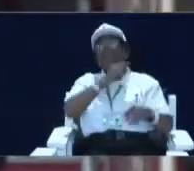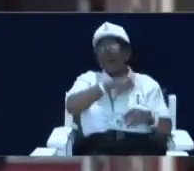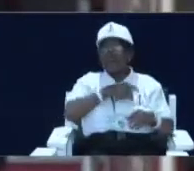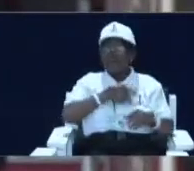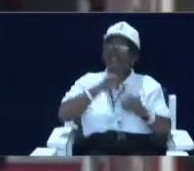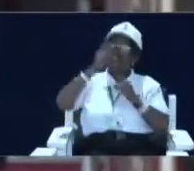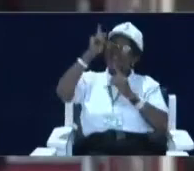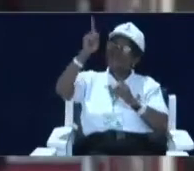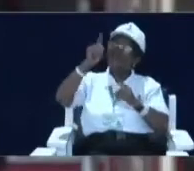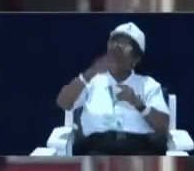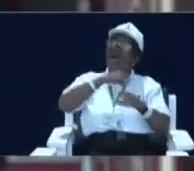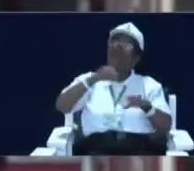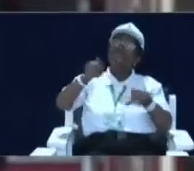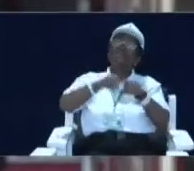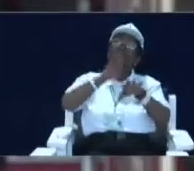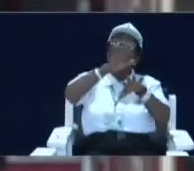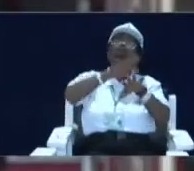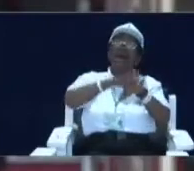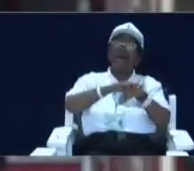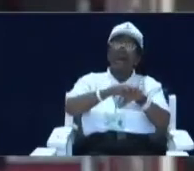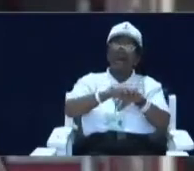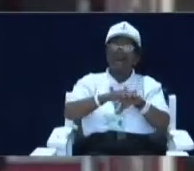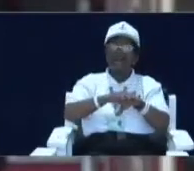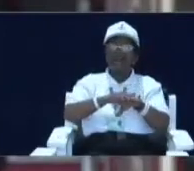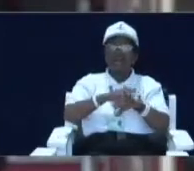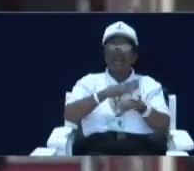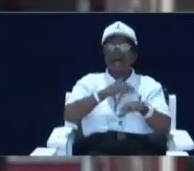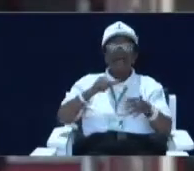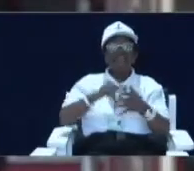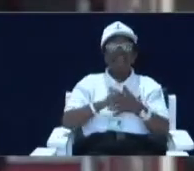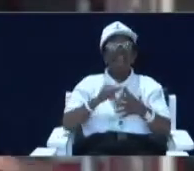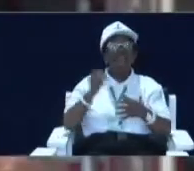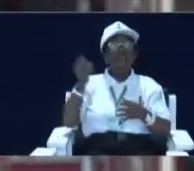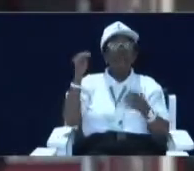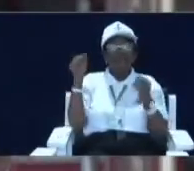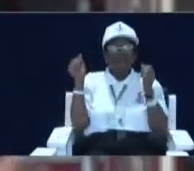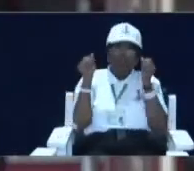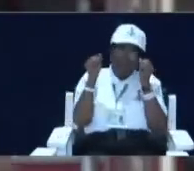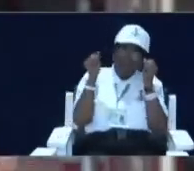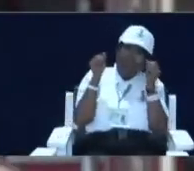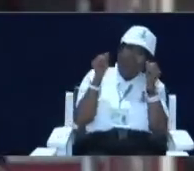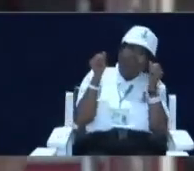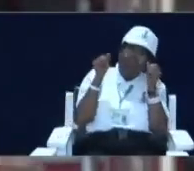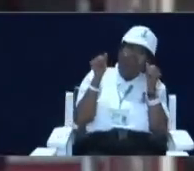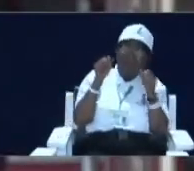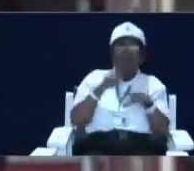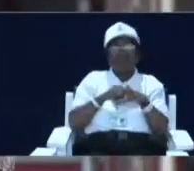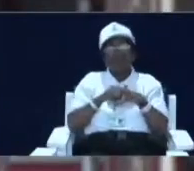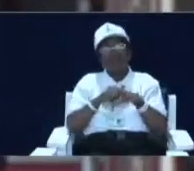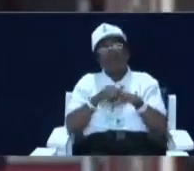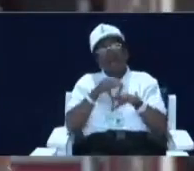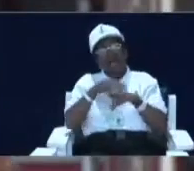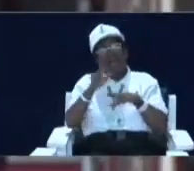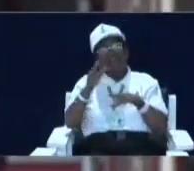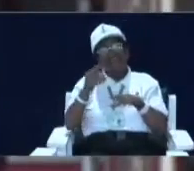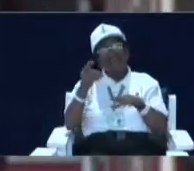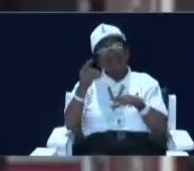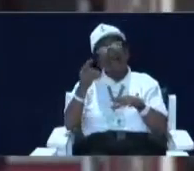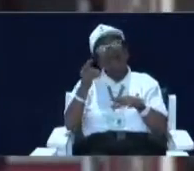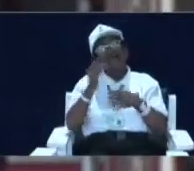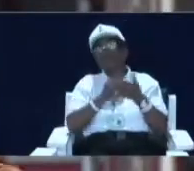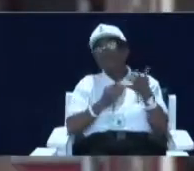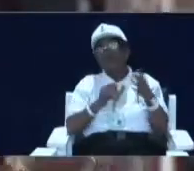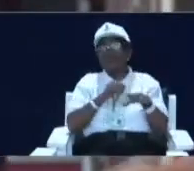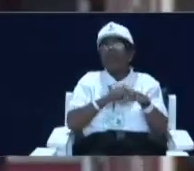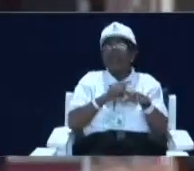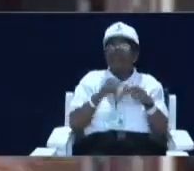etc., etc. And it was in the cold season. After some time, the cold was overwhelming.